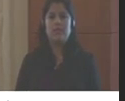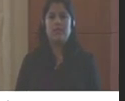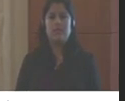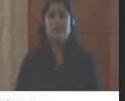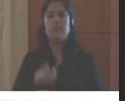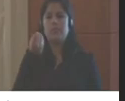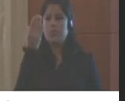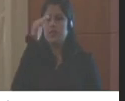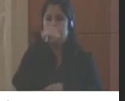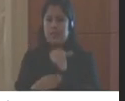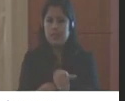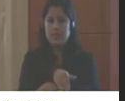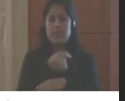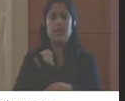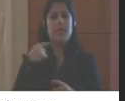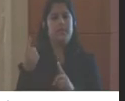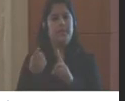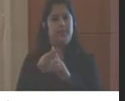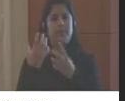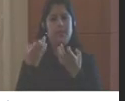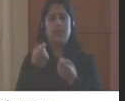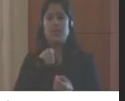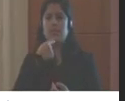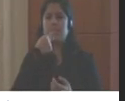Tardes. Good afternoon.